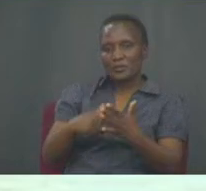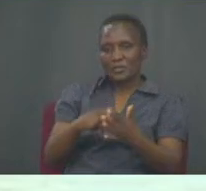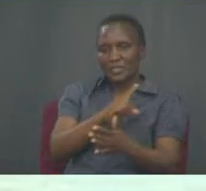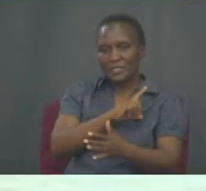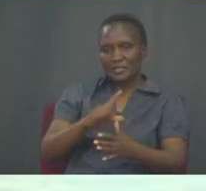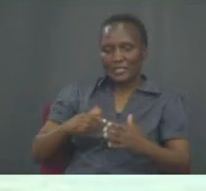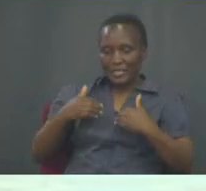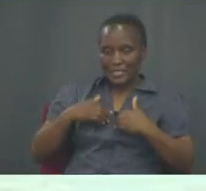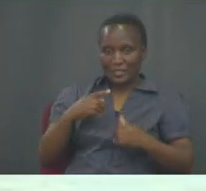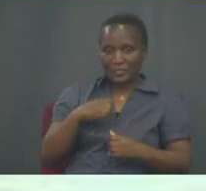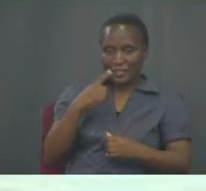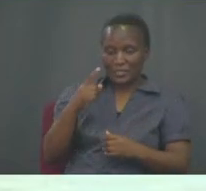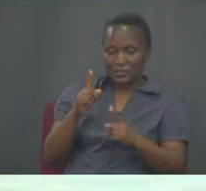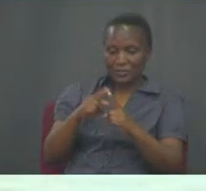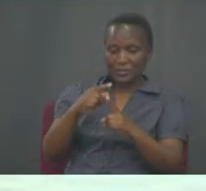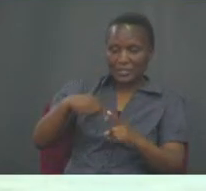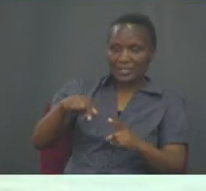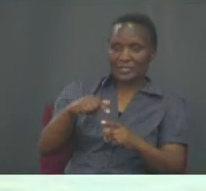us tonight.